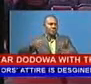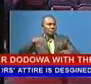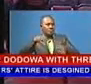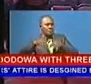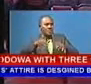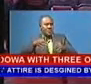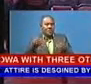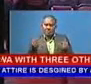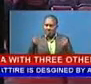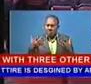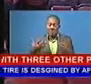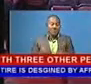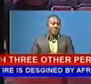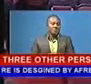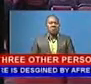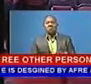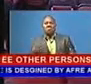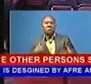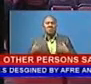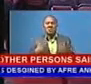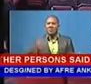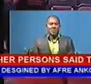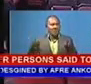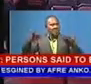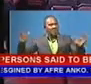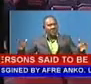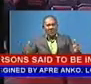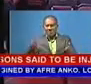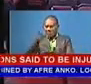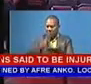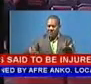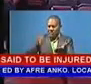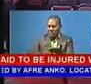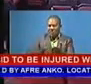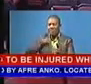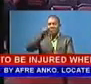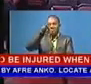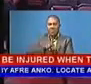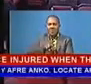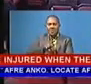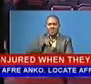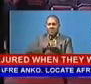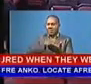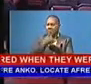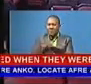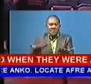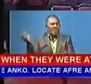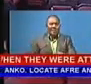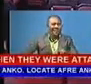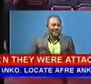we just give one. The pleadings are already part of the record and their tender in evidence is out of